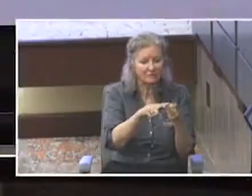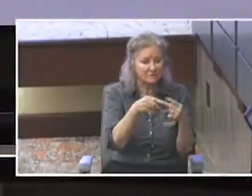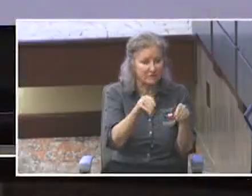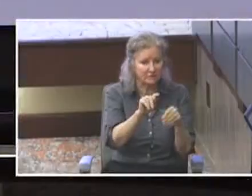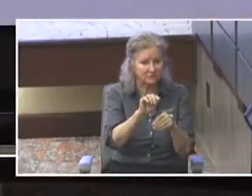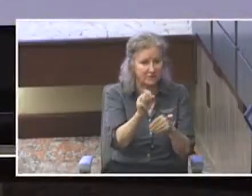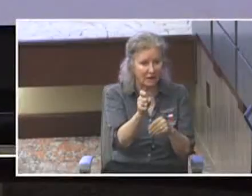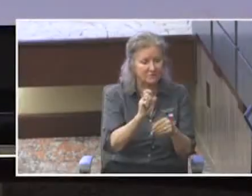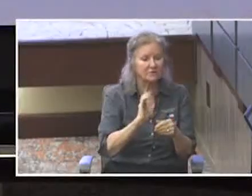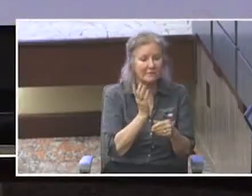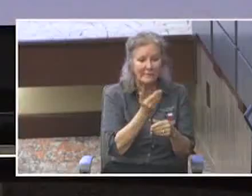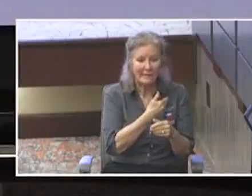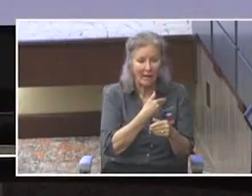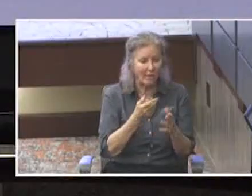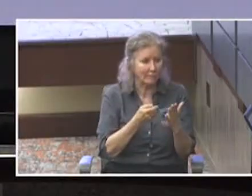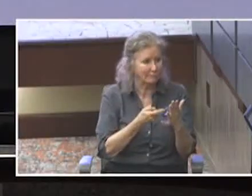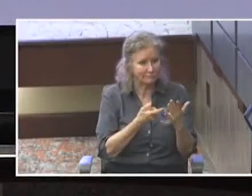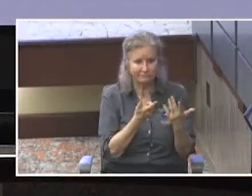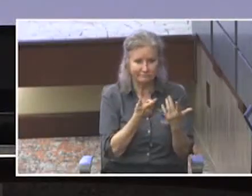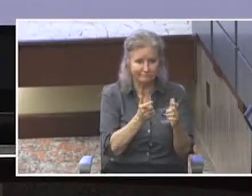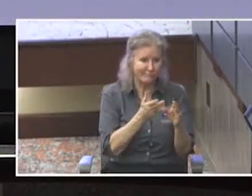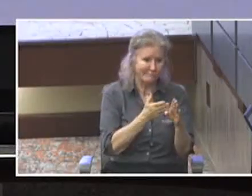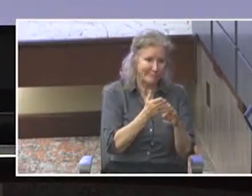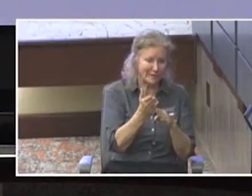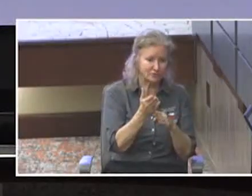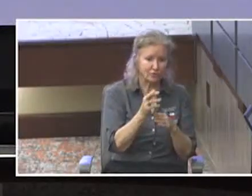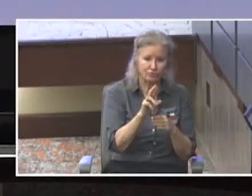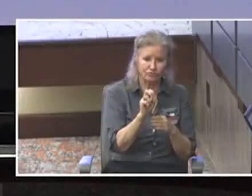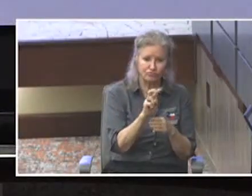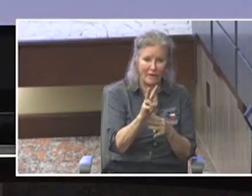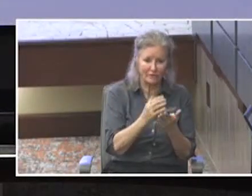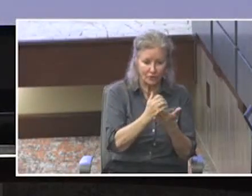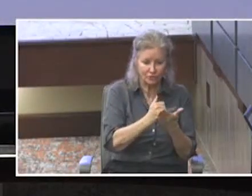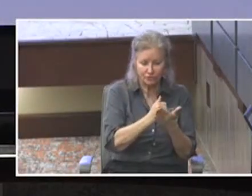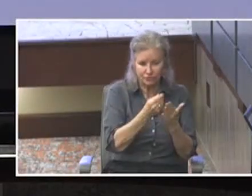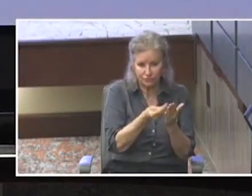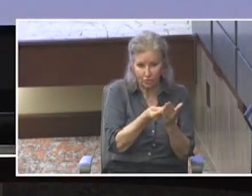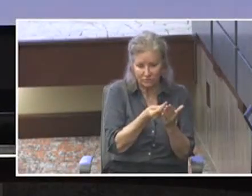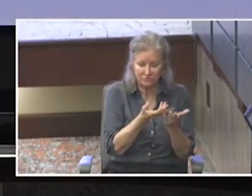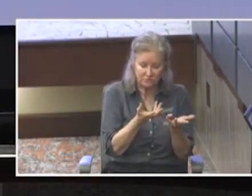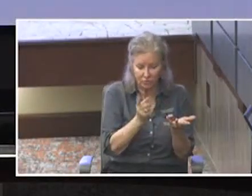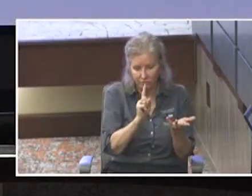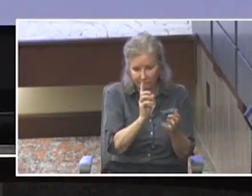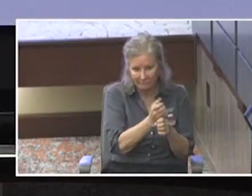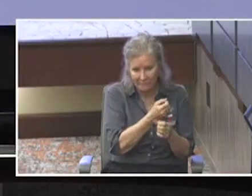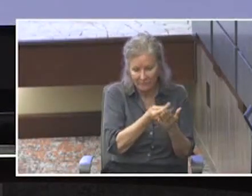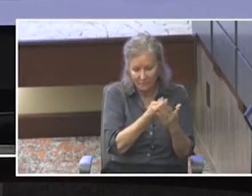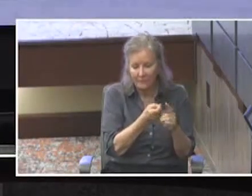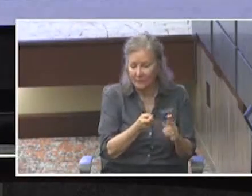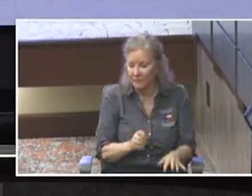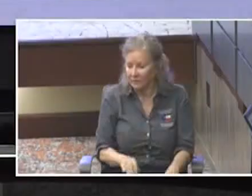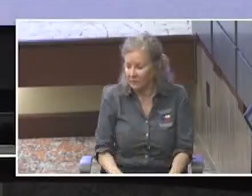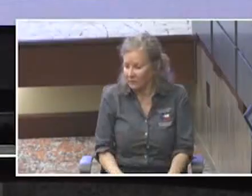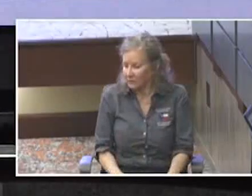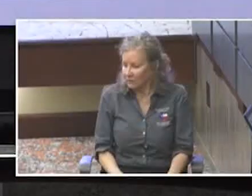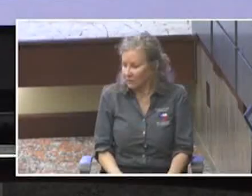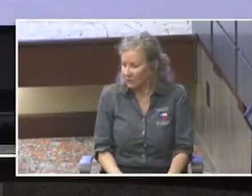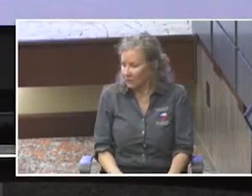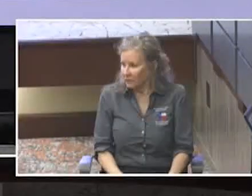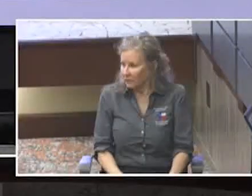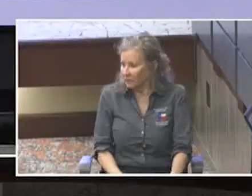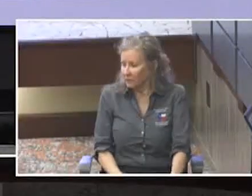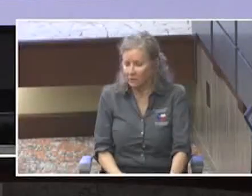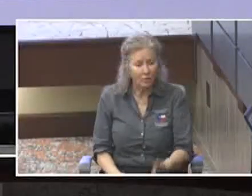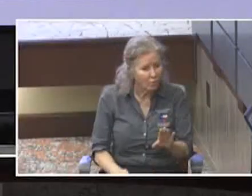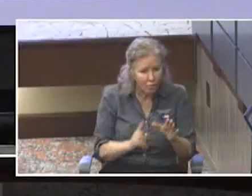major revenue sources, because it gives you a little bit better idea, as you're saying. One other question on the previous page. Where we have